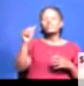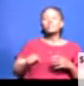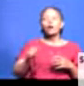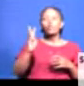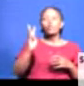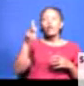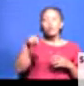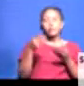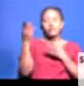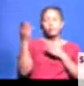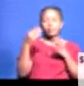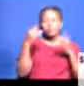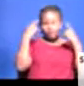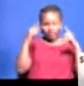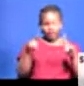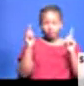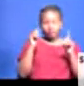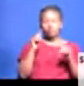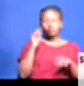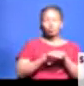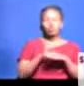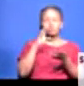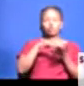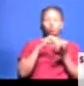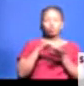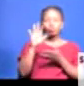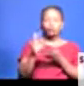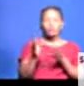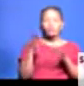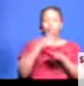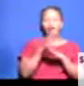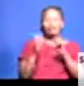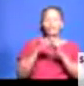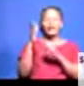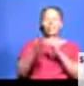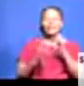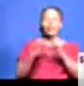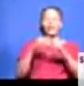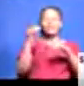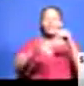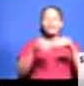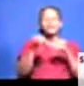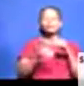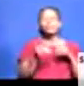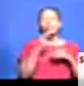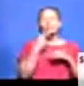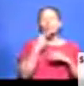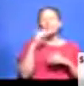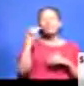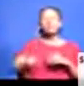Pkosing successfully retained his seat in the August 29, 2022 Pokot South parliamentary